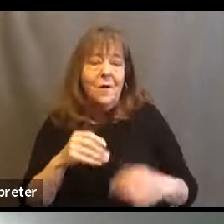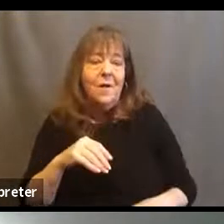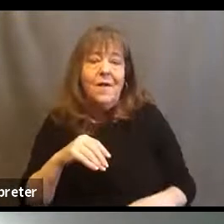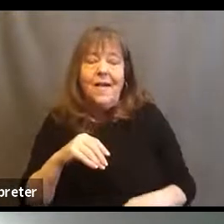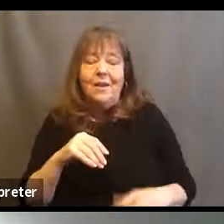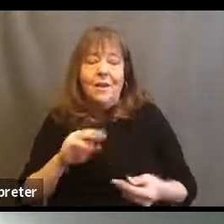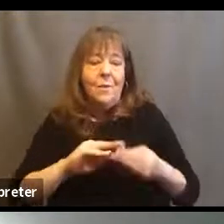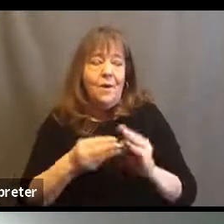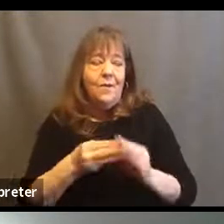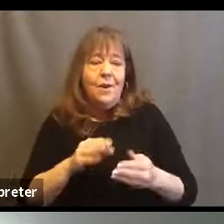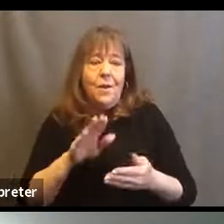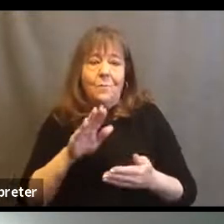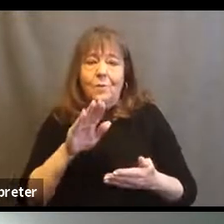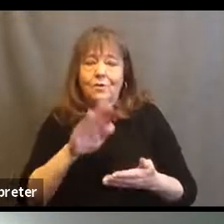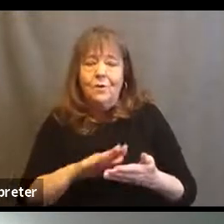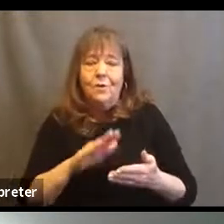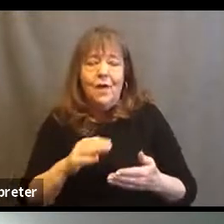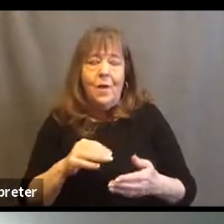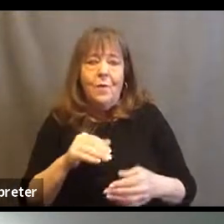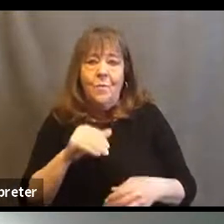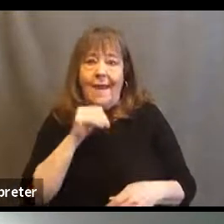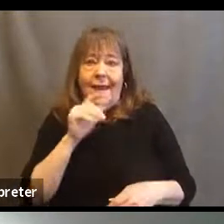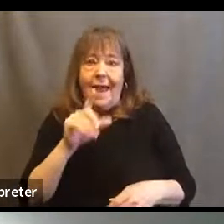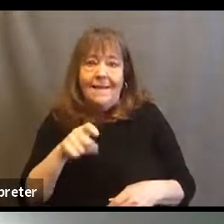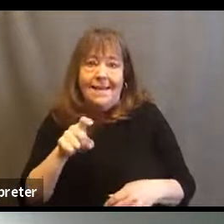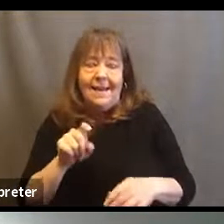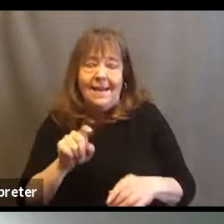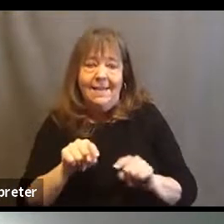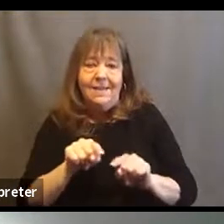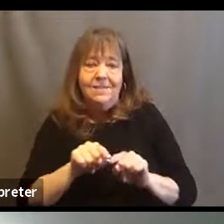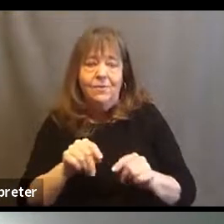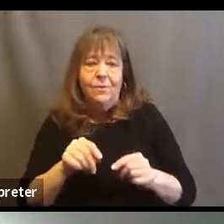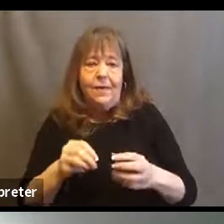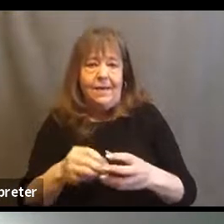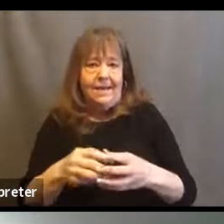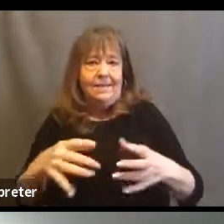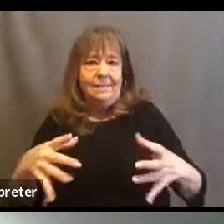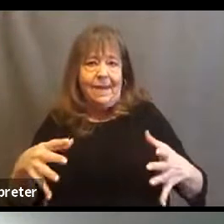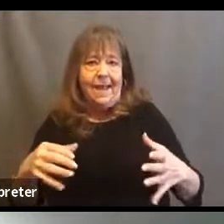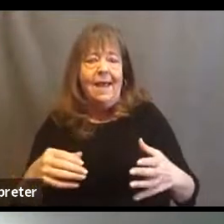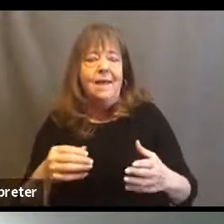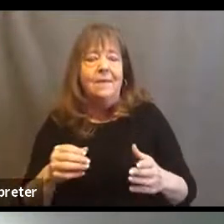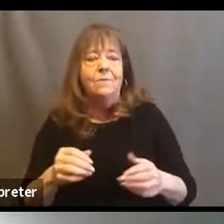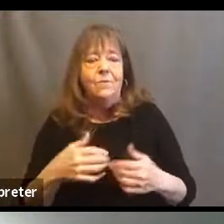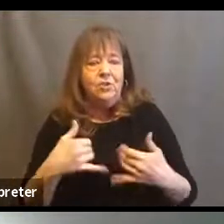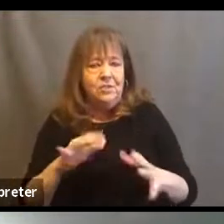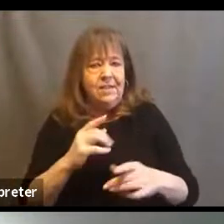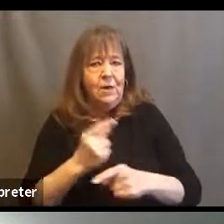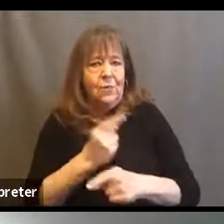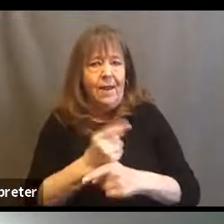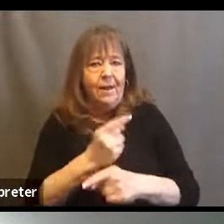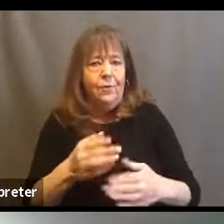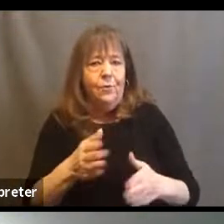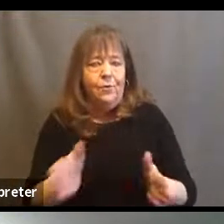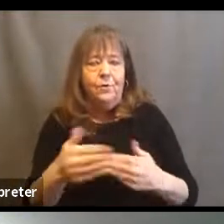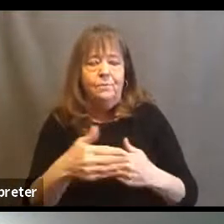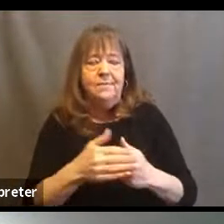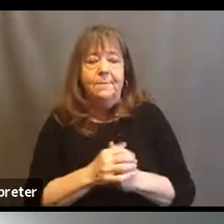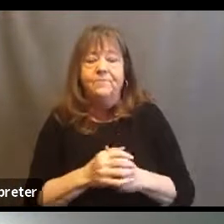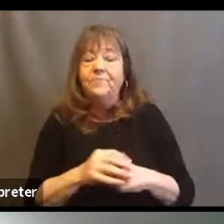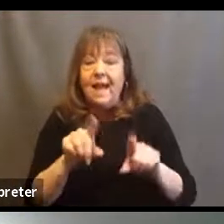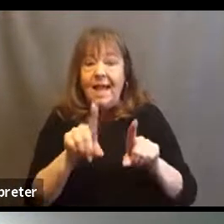numbers where we can stay in the primary ICU for the most part at this time. Our testing numbers have markedly